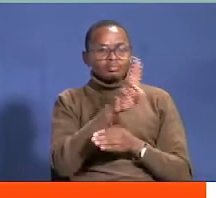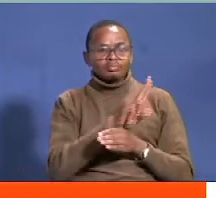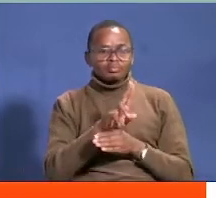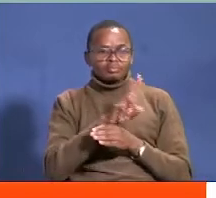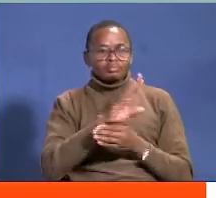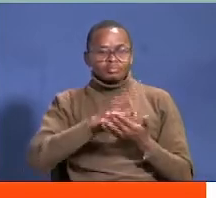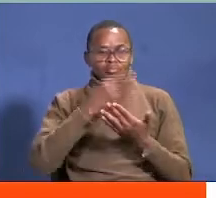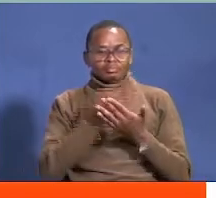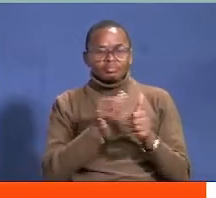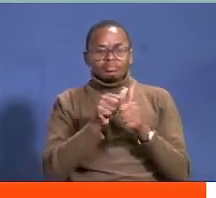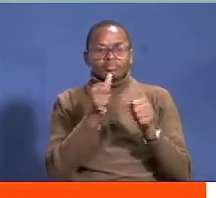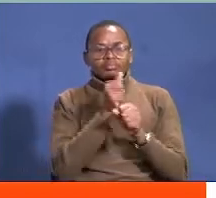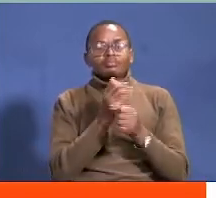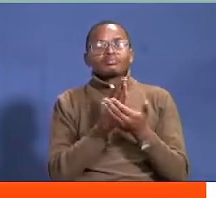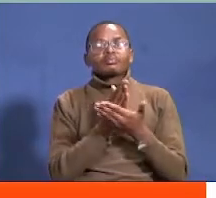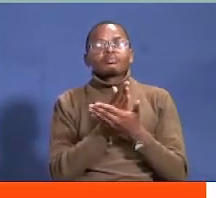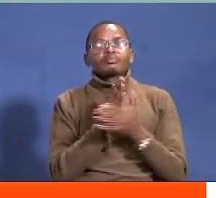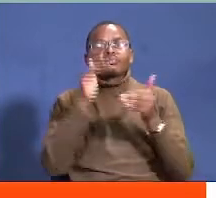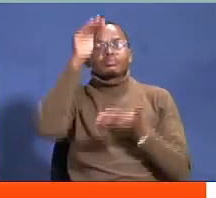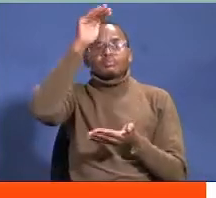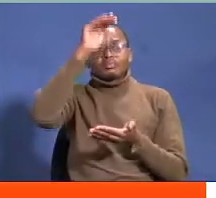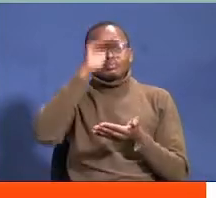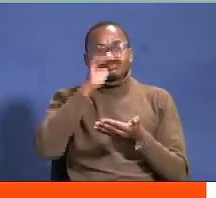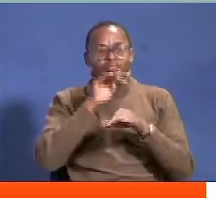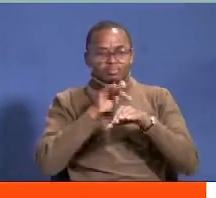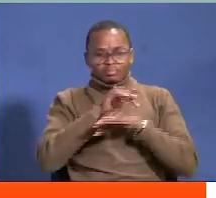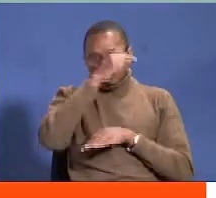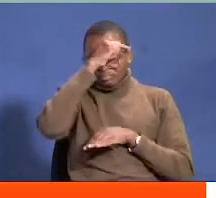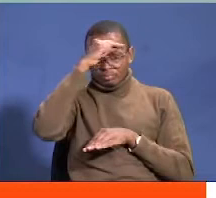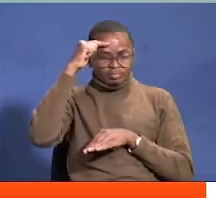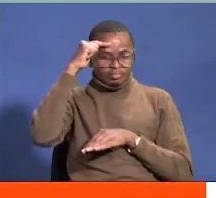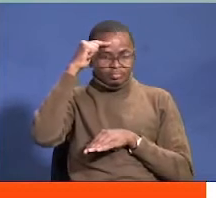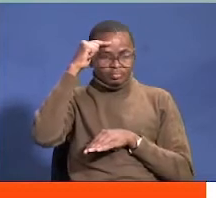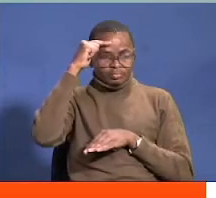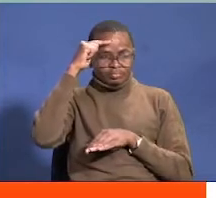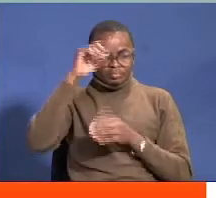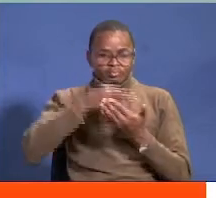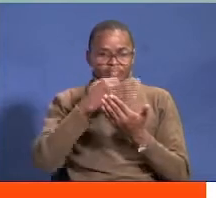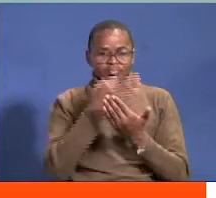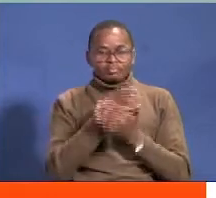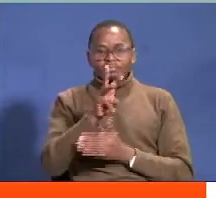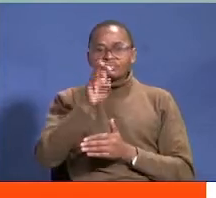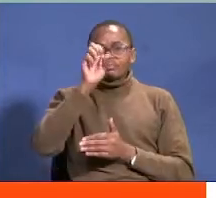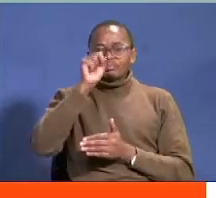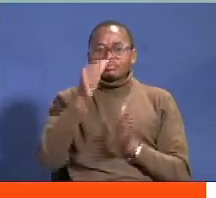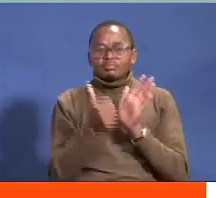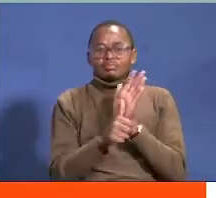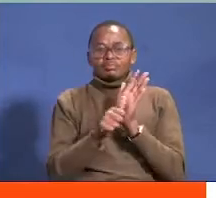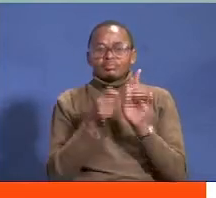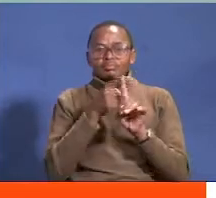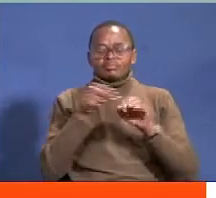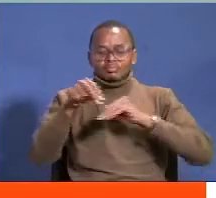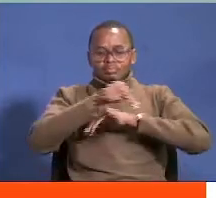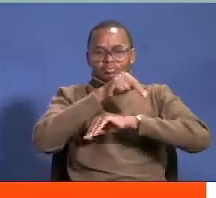the funds well to ensure that they mitigate some of these effects? Because funding was a big issue. That's from the